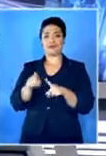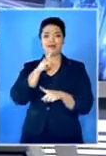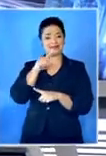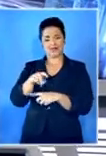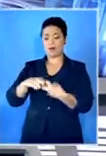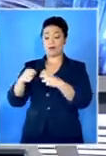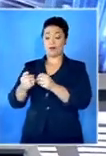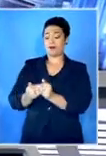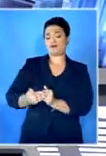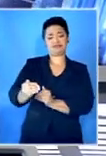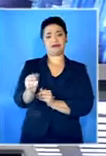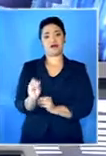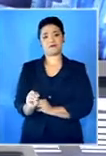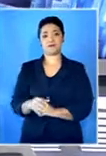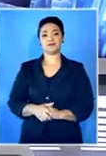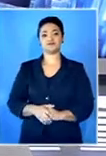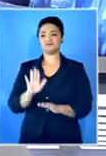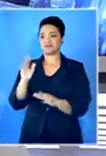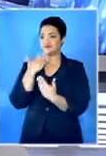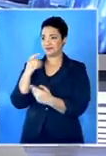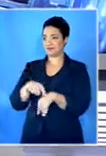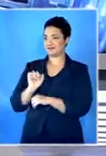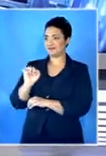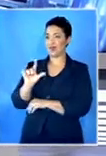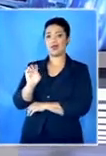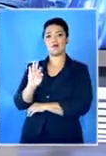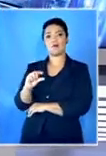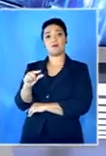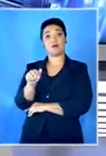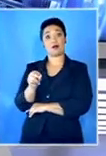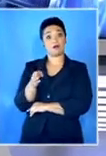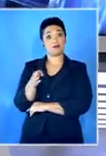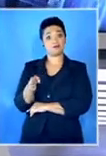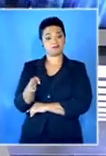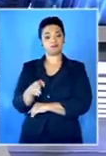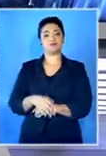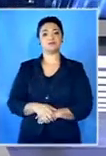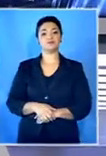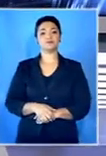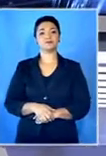structural problem. All right, thank you so much for your time, Analyst Lebohang Pheko